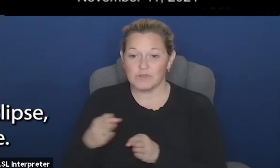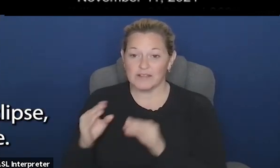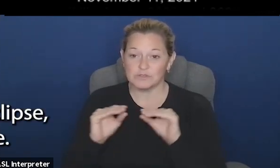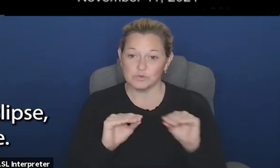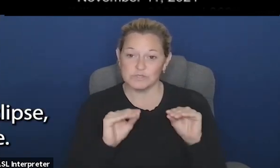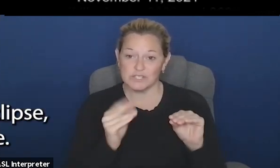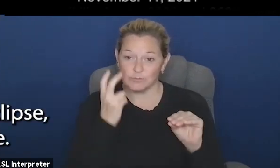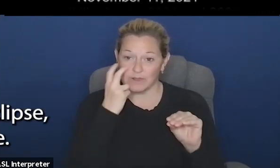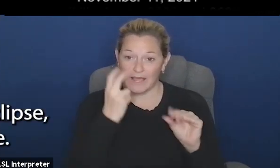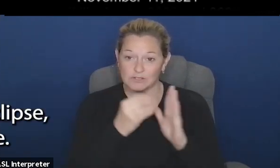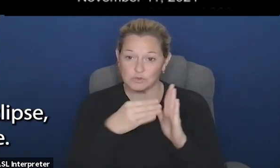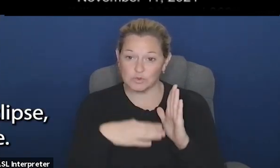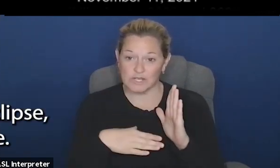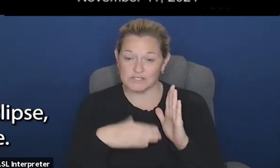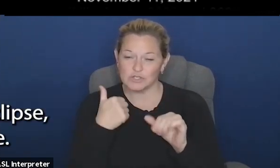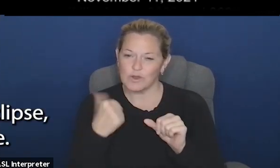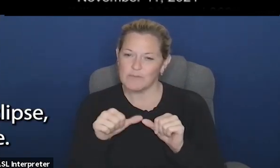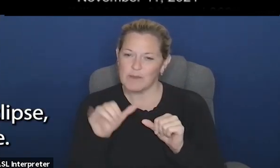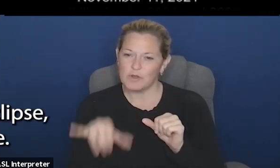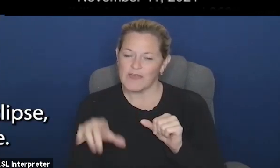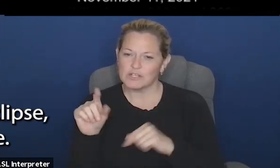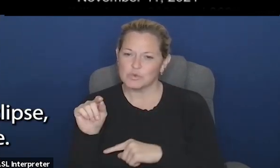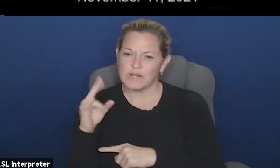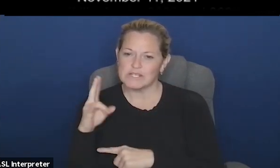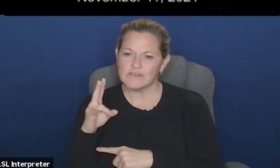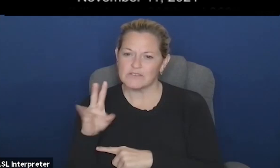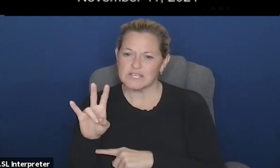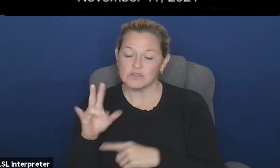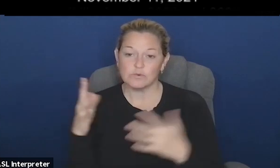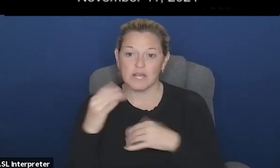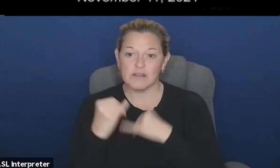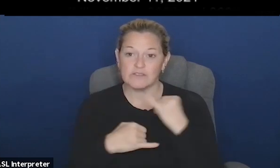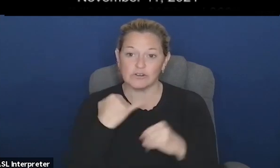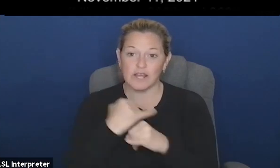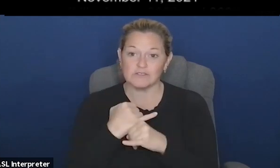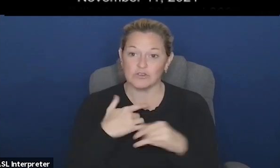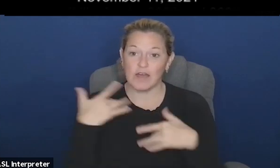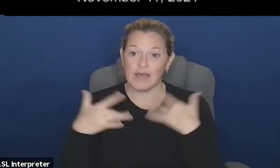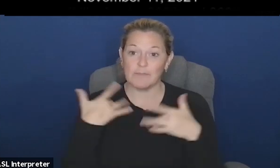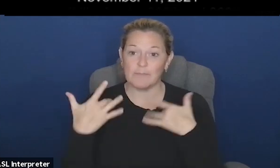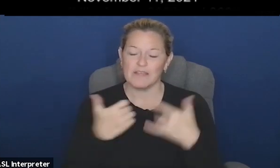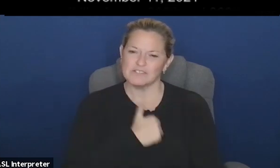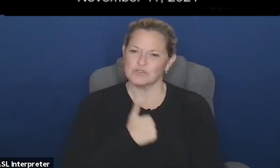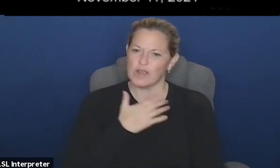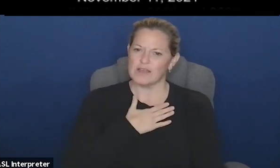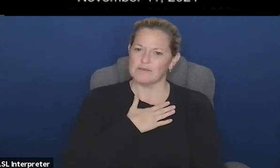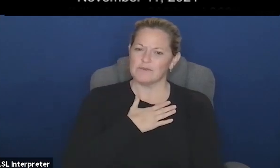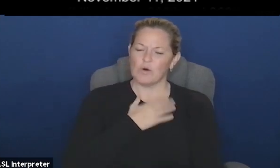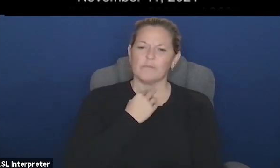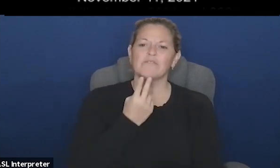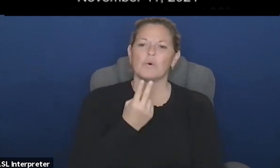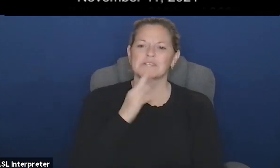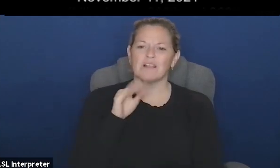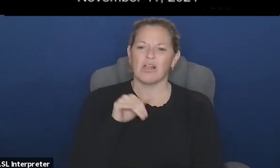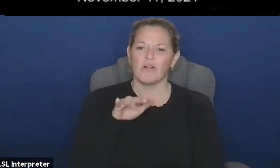you remember from the 2017 eclipse, there was international really hype. Excuse me, sorry about my voice. International hype